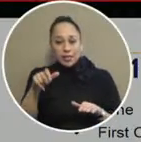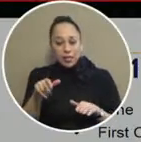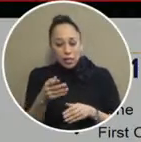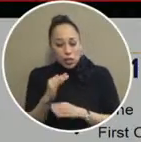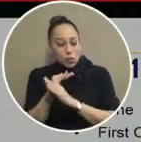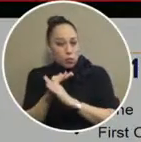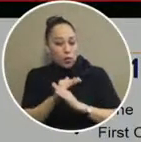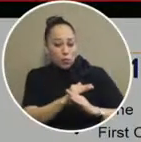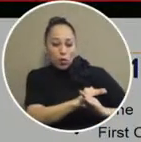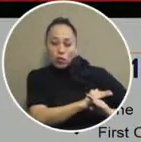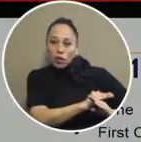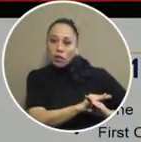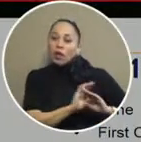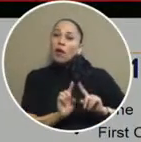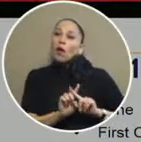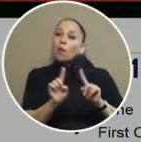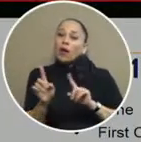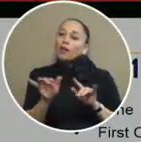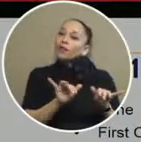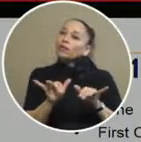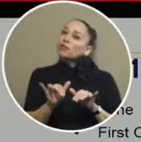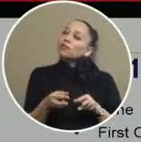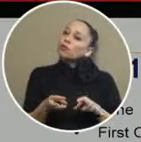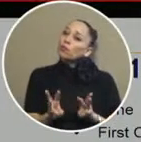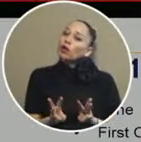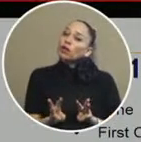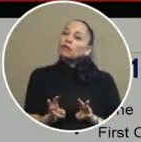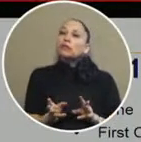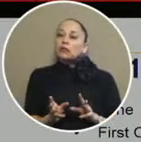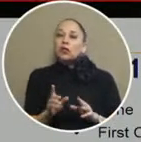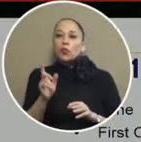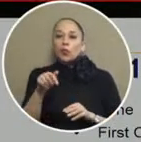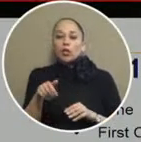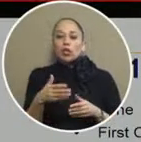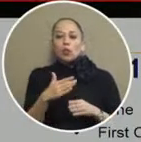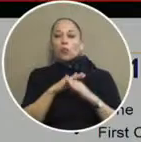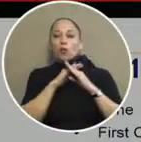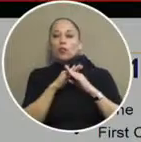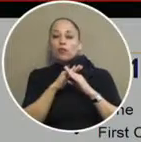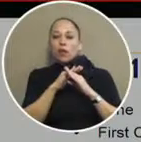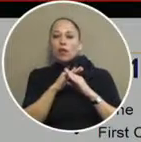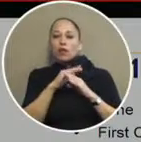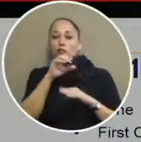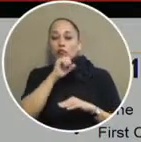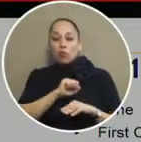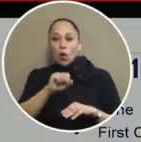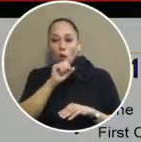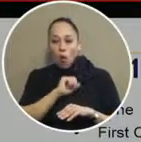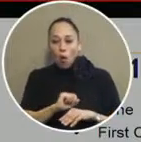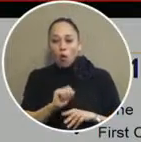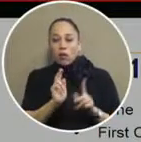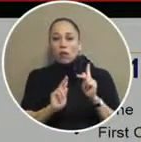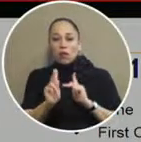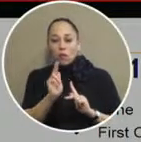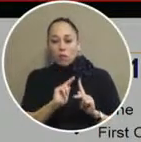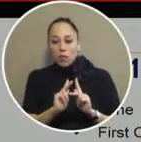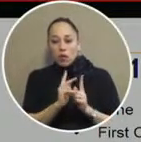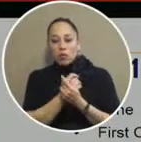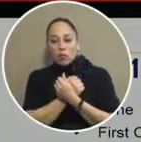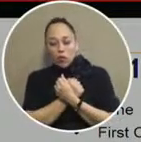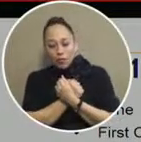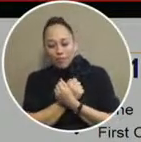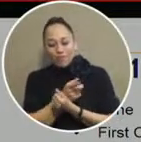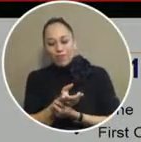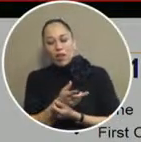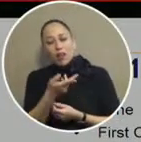also protected, but in the same way, it's a way to protect the older loved ones that are considered at